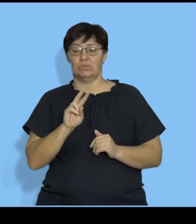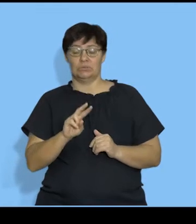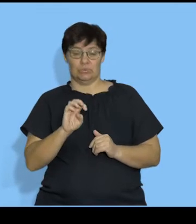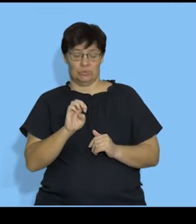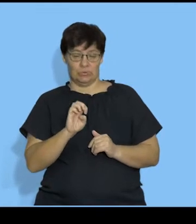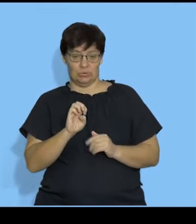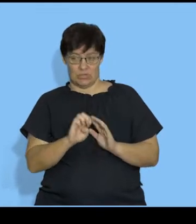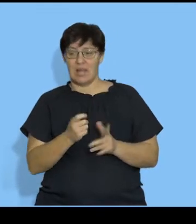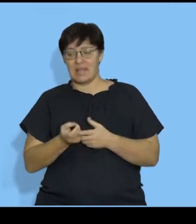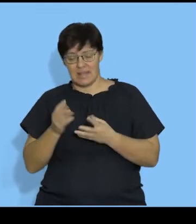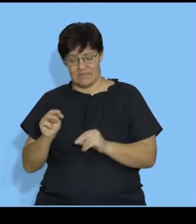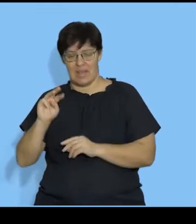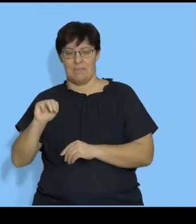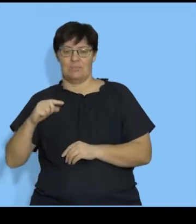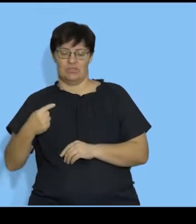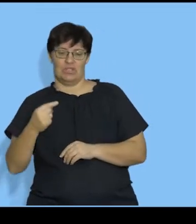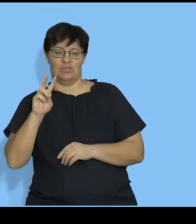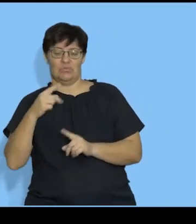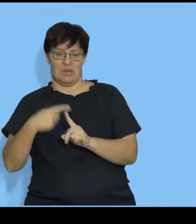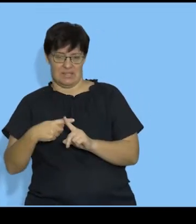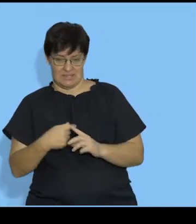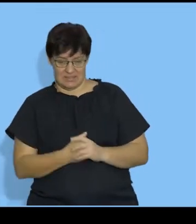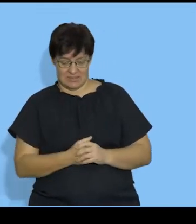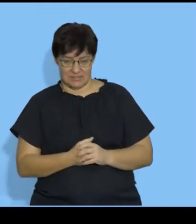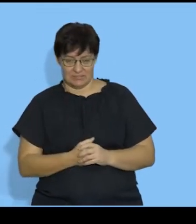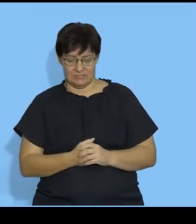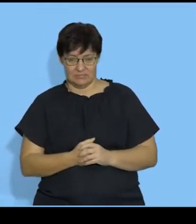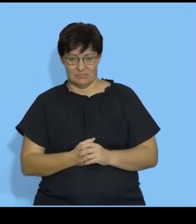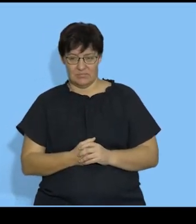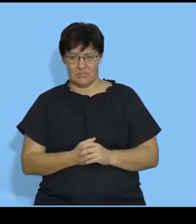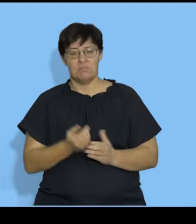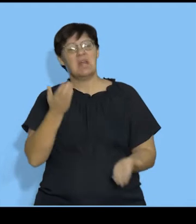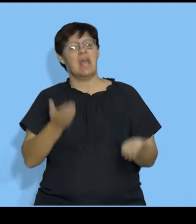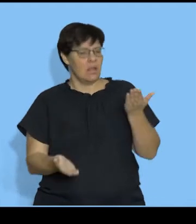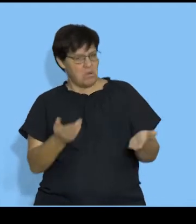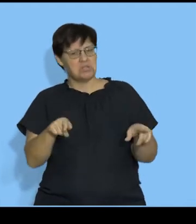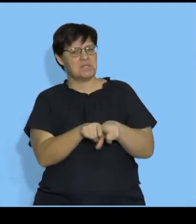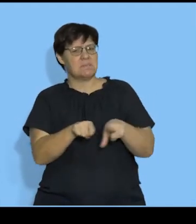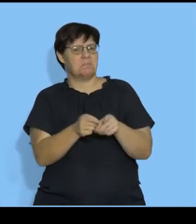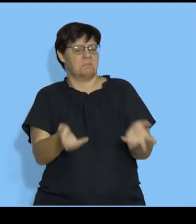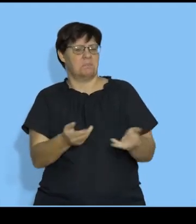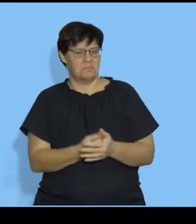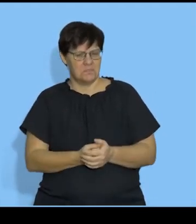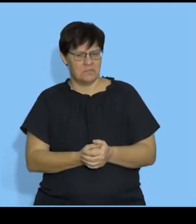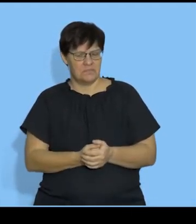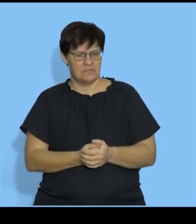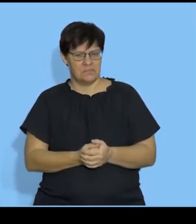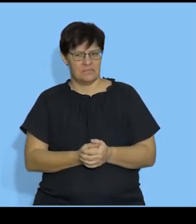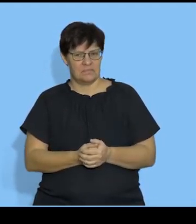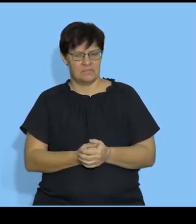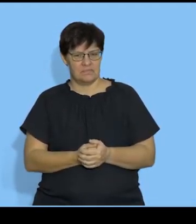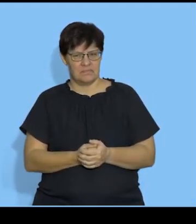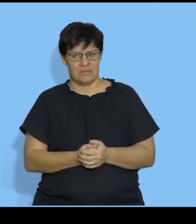magnesium 2+. Okay, so if you come to think of it, this is actually an equation. Okay, so if you transpose the